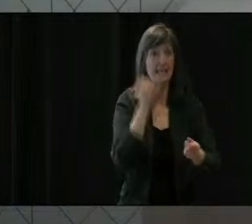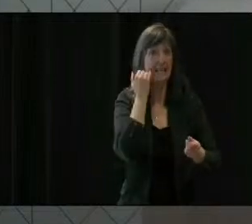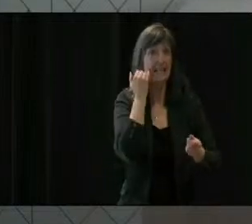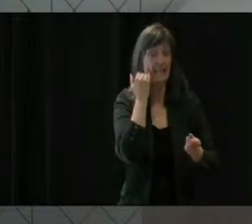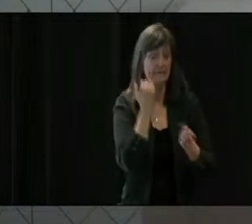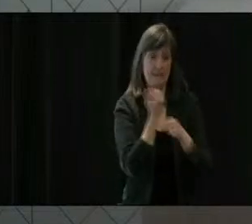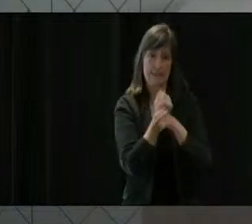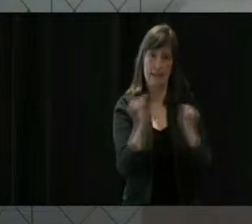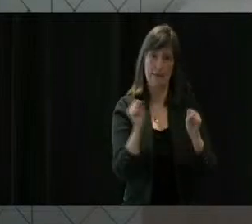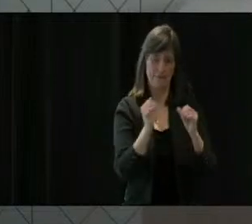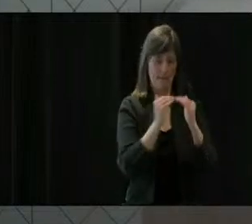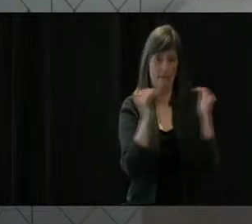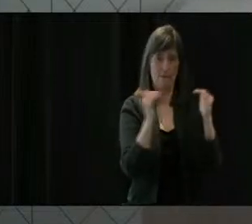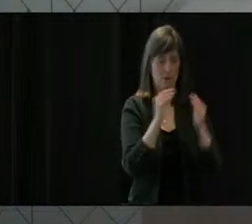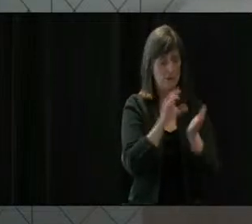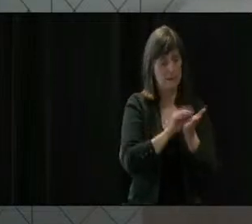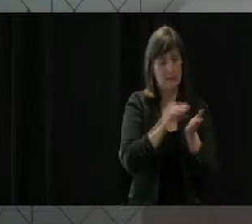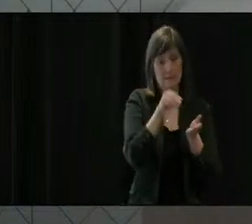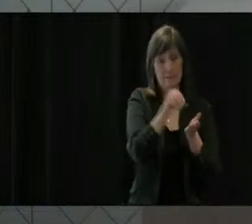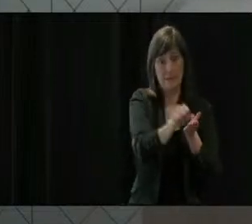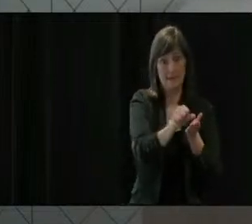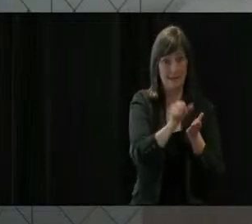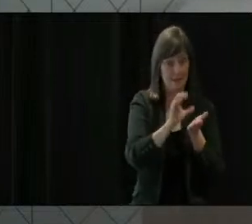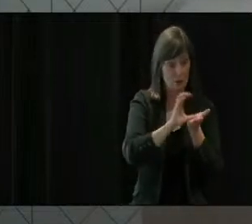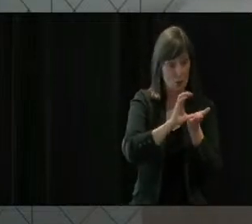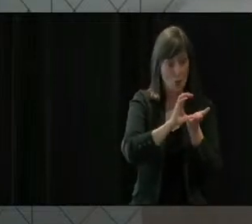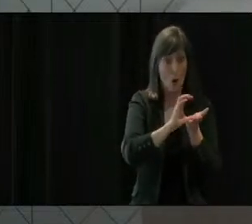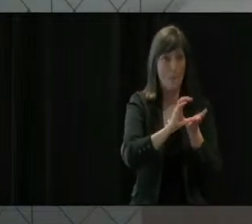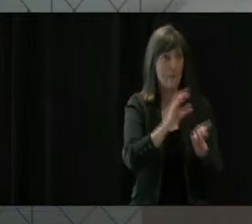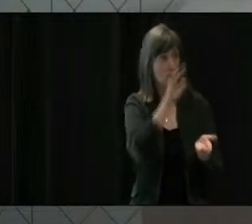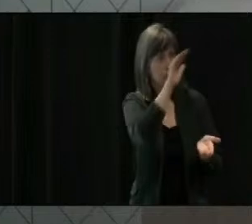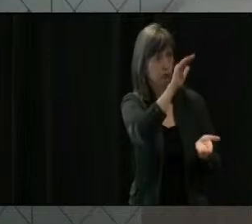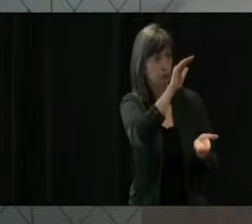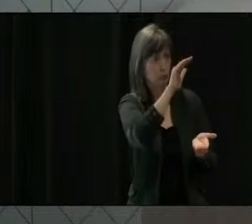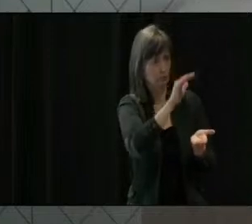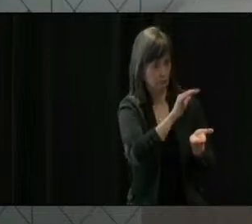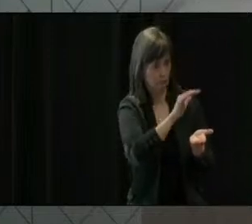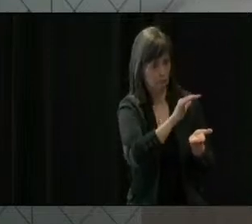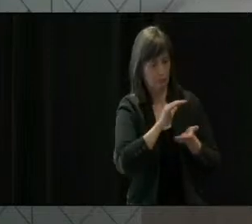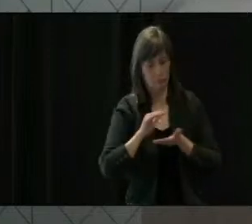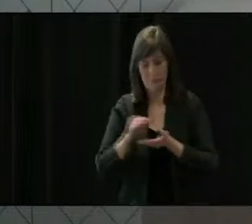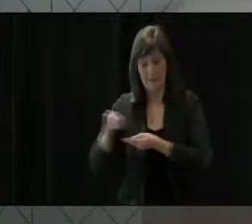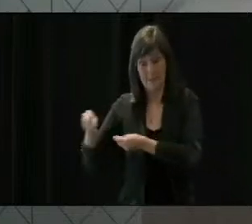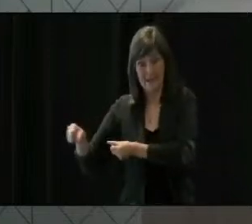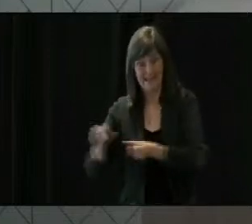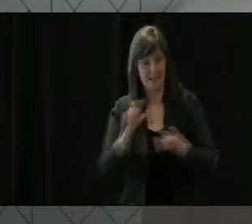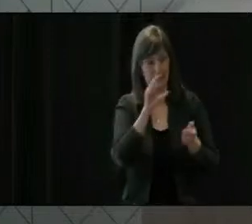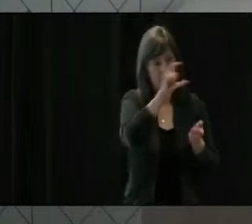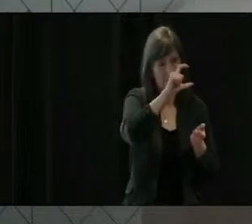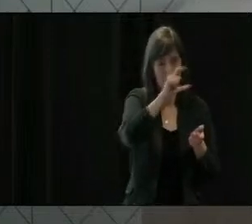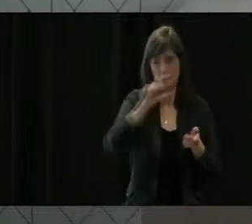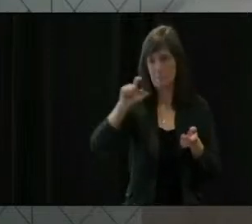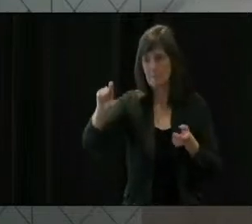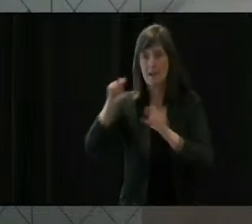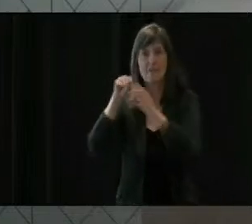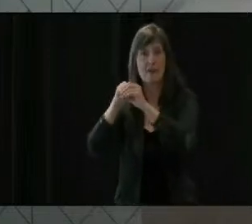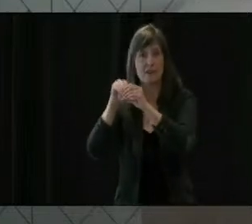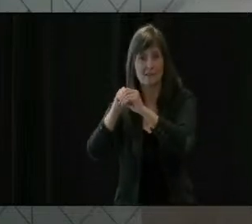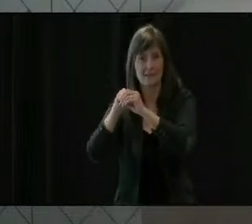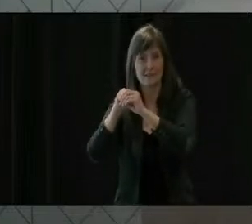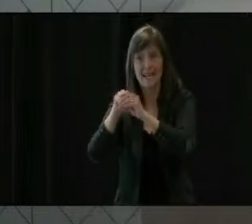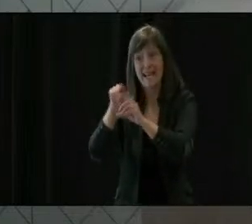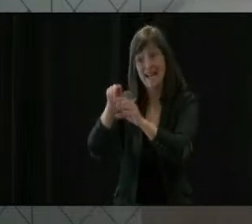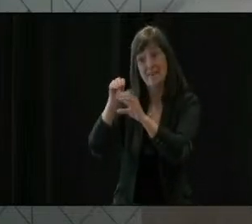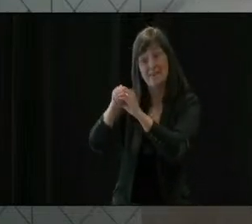that safe share should be put into the future fund. And the future fund should have limited purposes. It should not be available